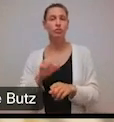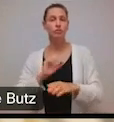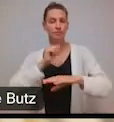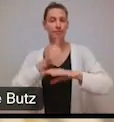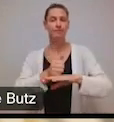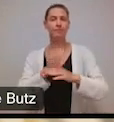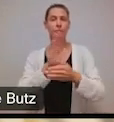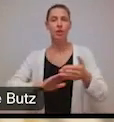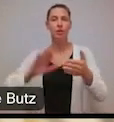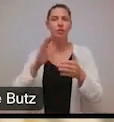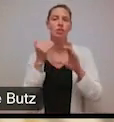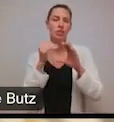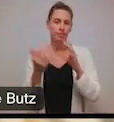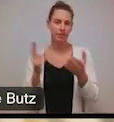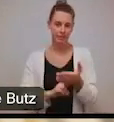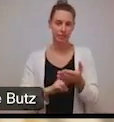email signature.